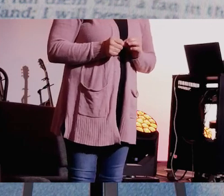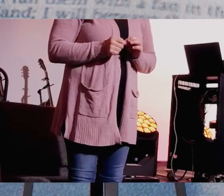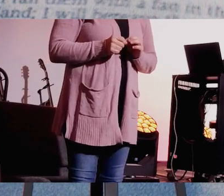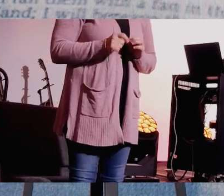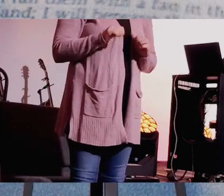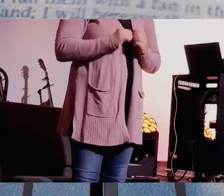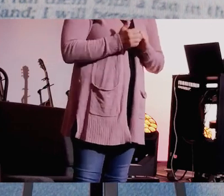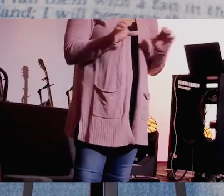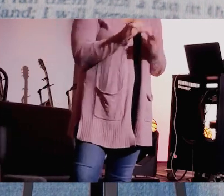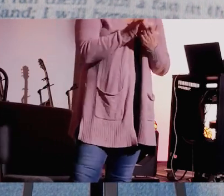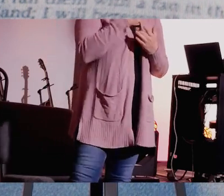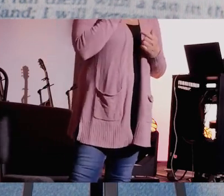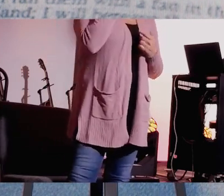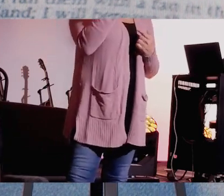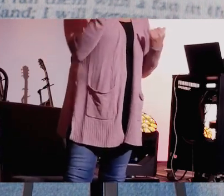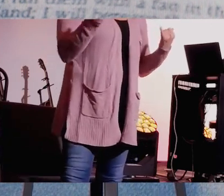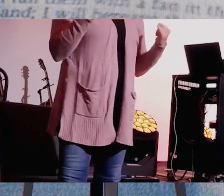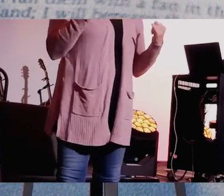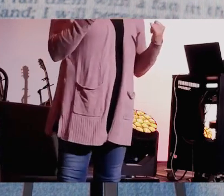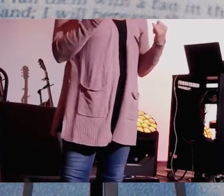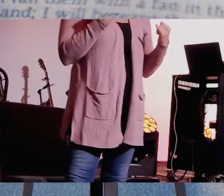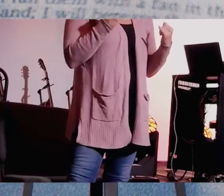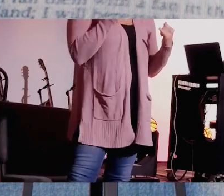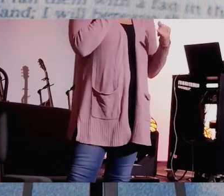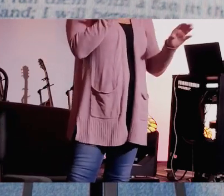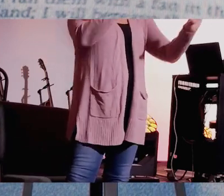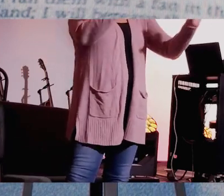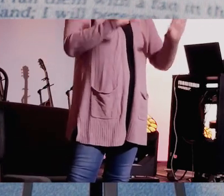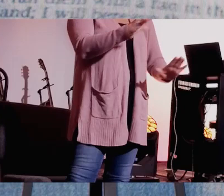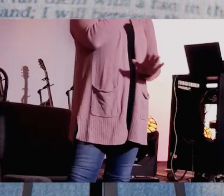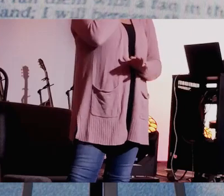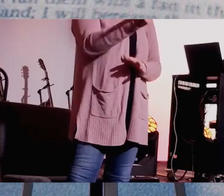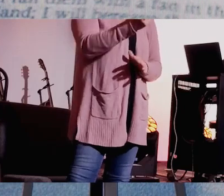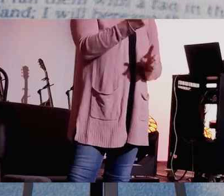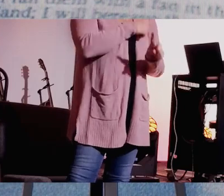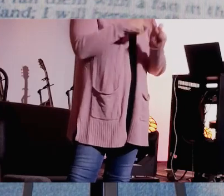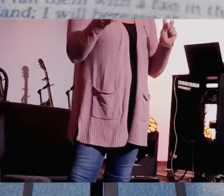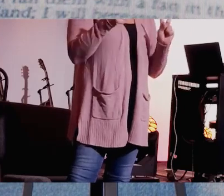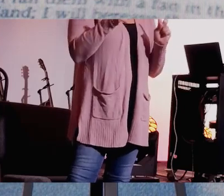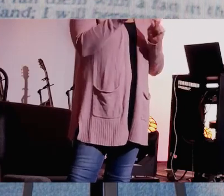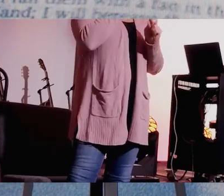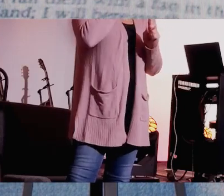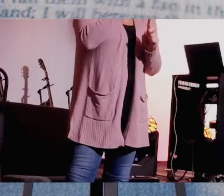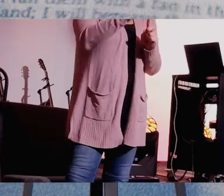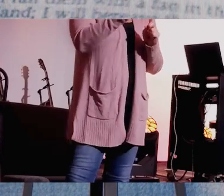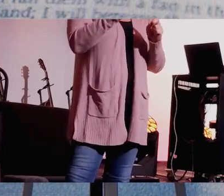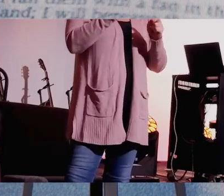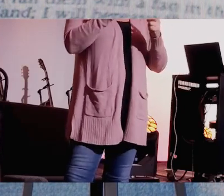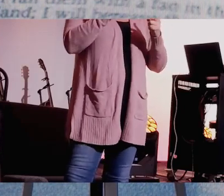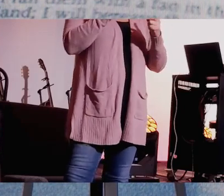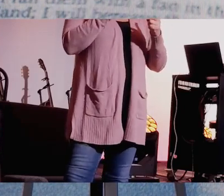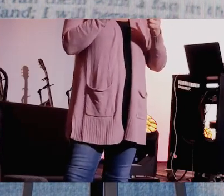And in doing so, I'm going to tell you right now, it's fantastic to watch, but there is real dealing right happening in